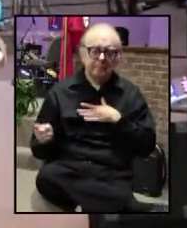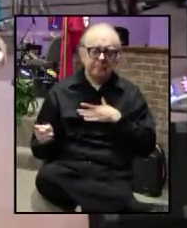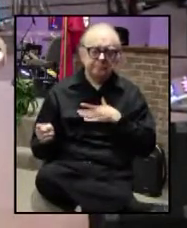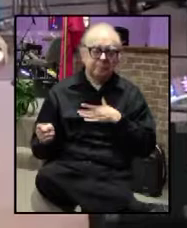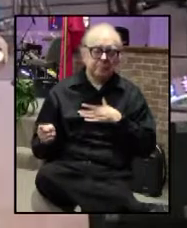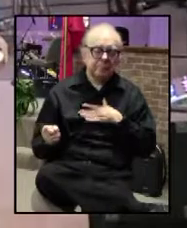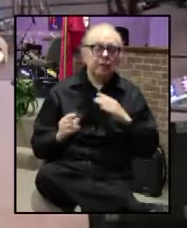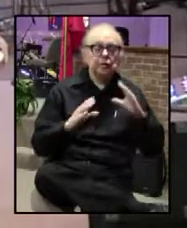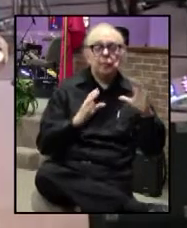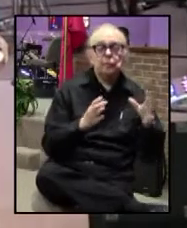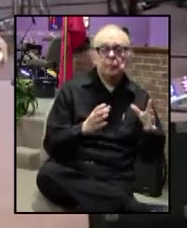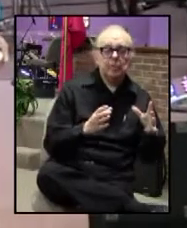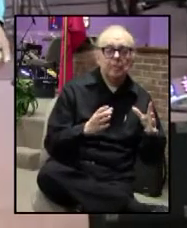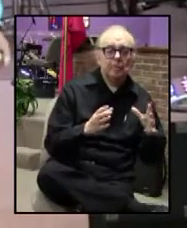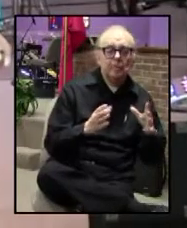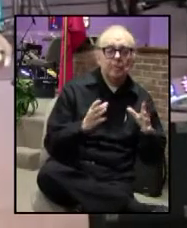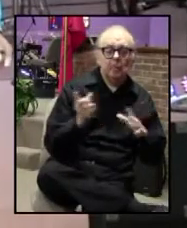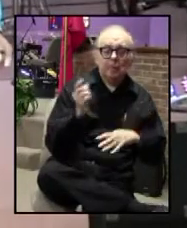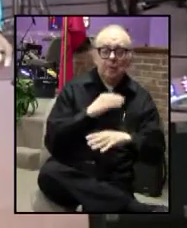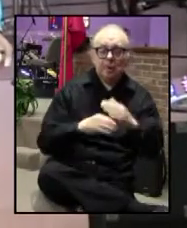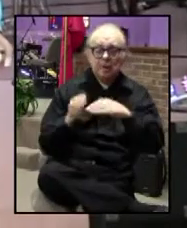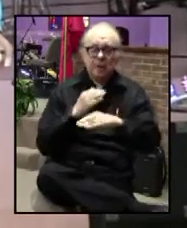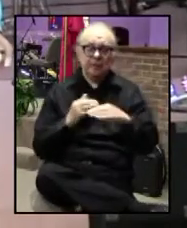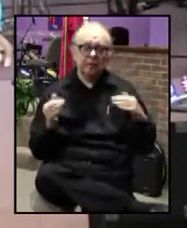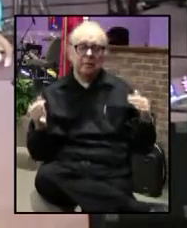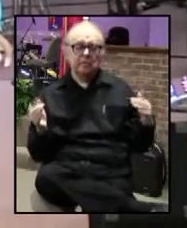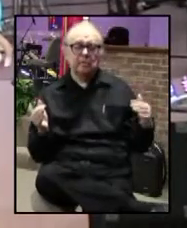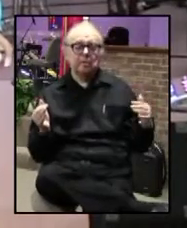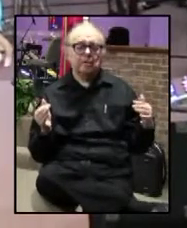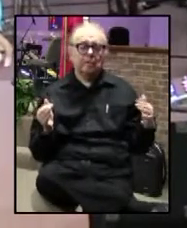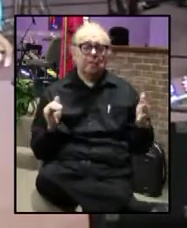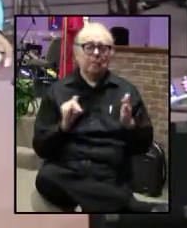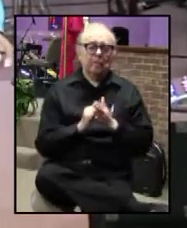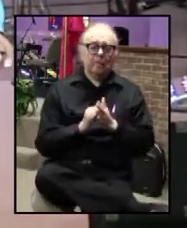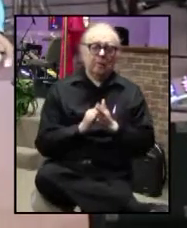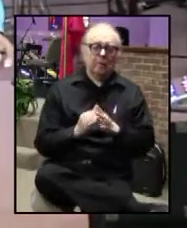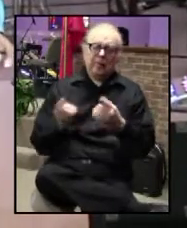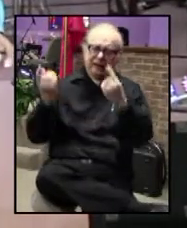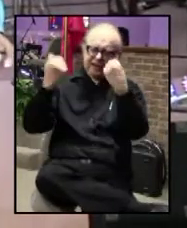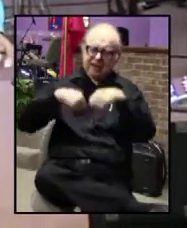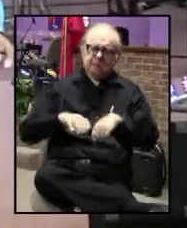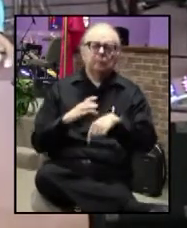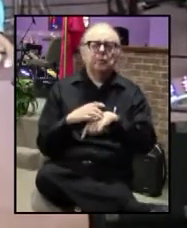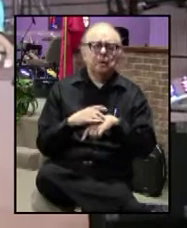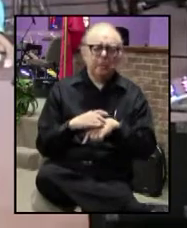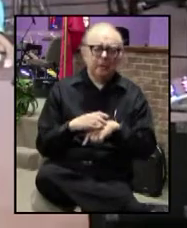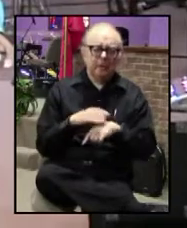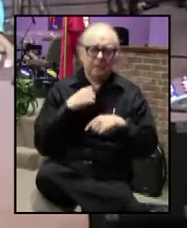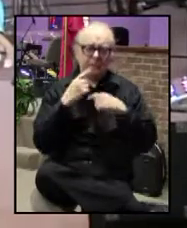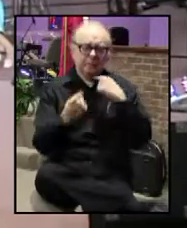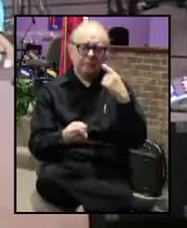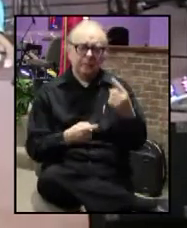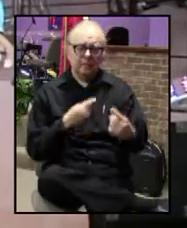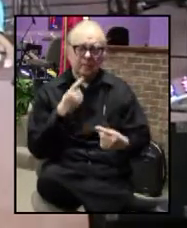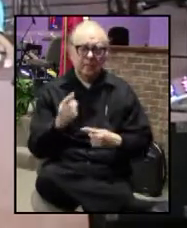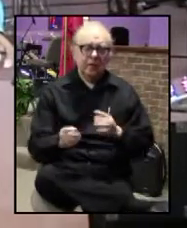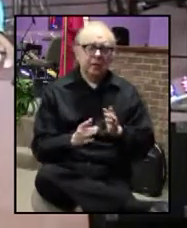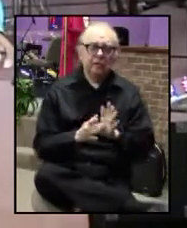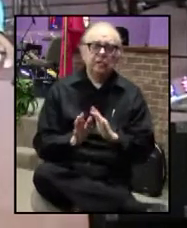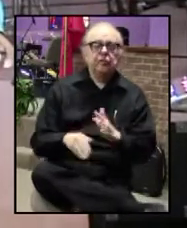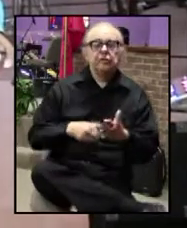chorus in heaven that had came to earth proclaiming his